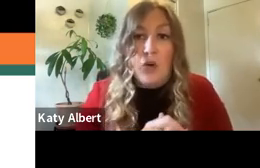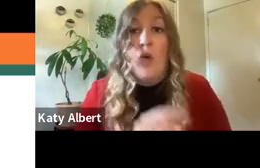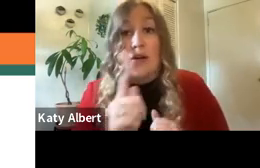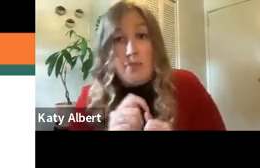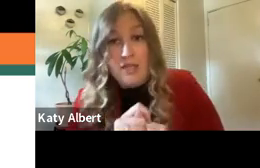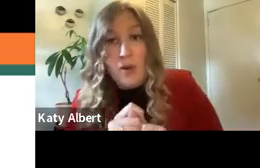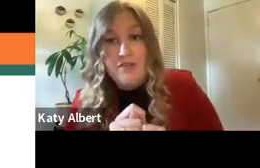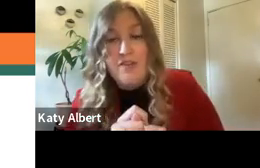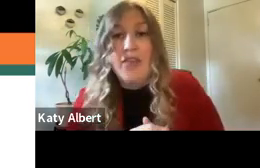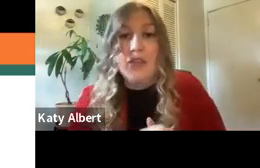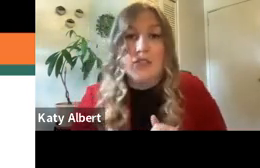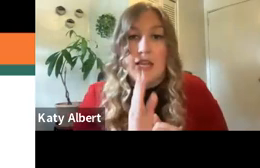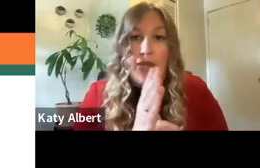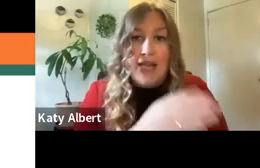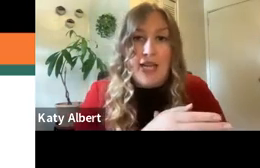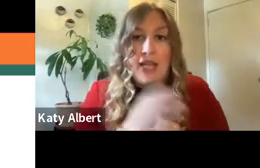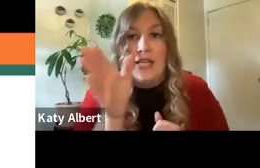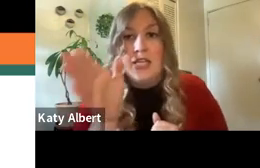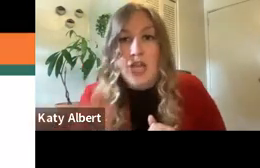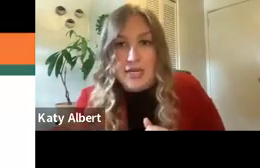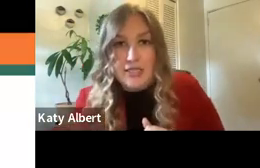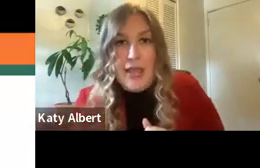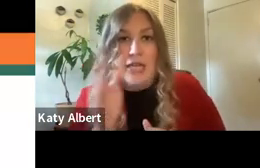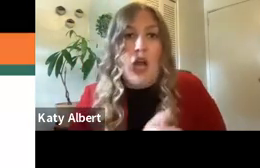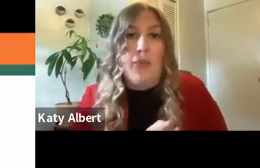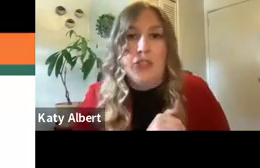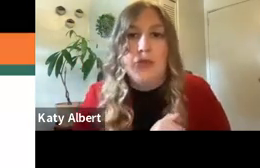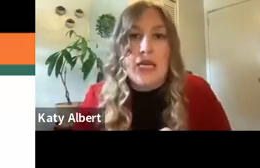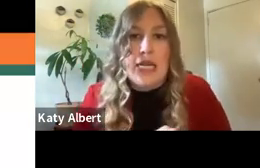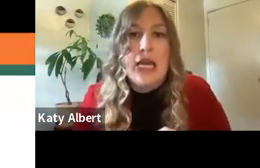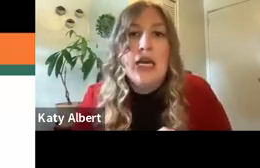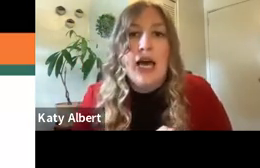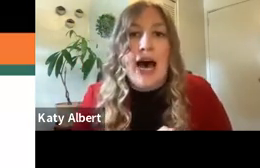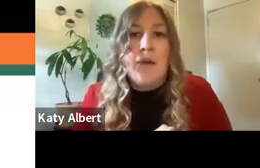24th or May 25th. It looks like we had an English and a Spanish